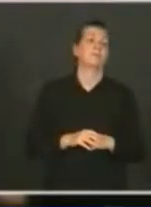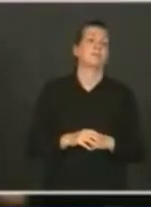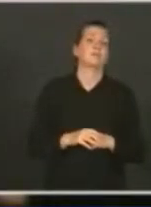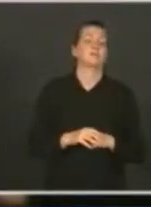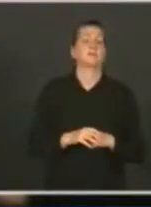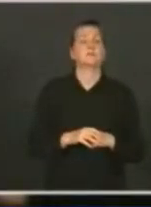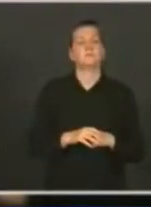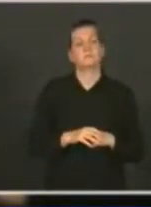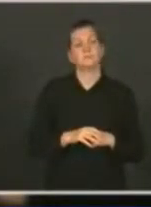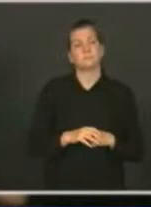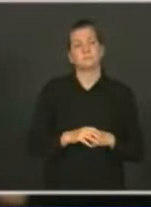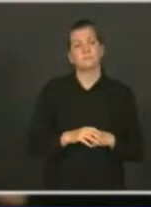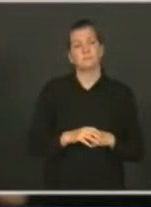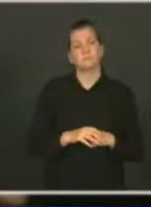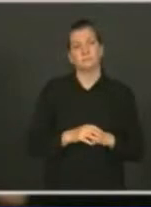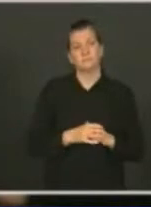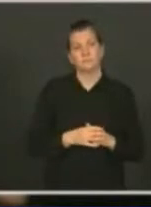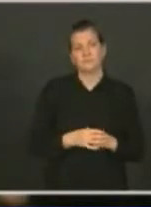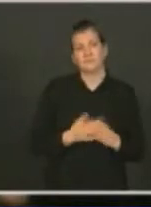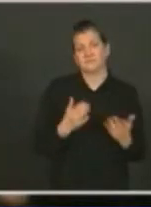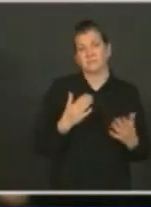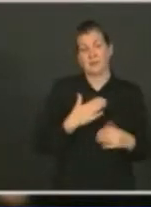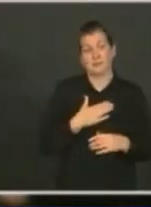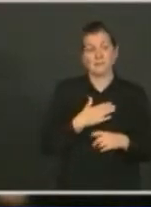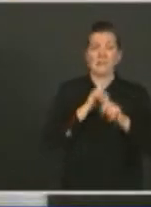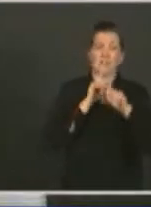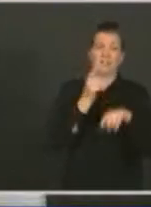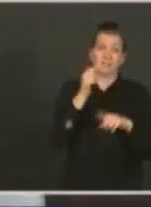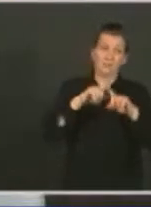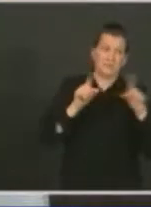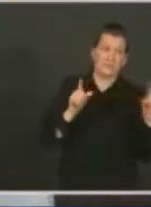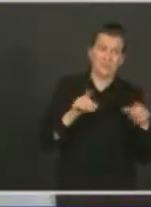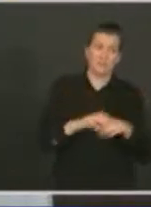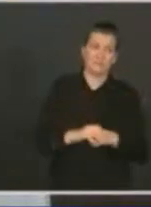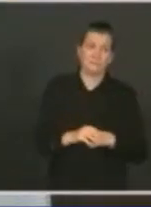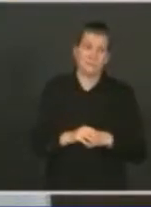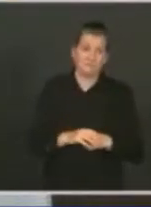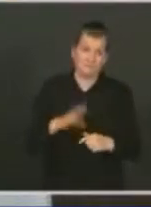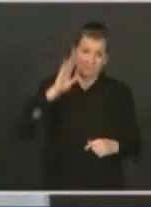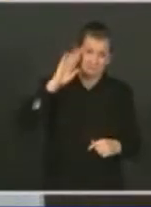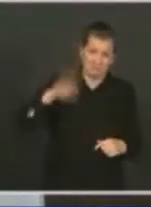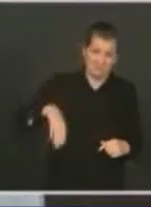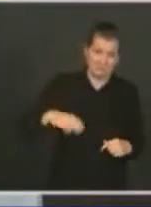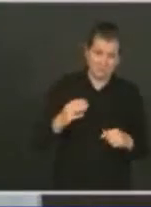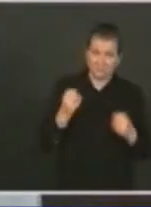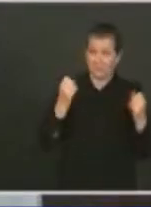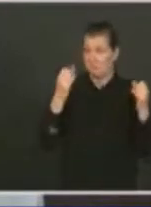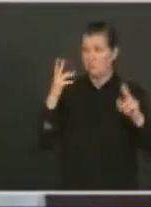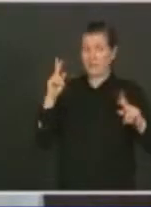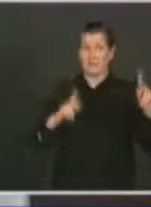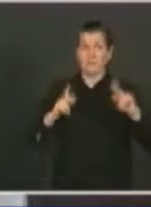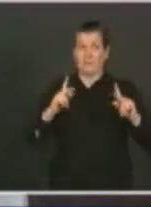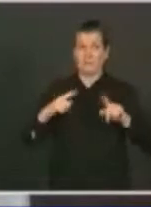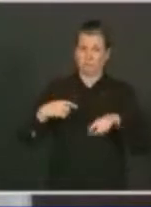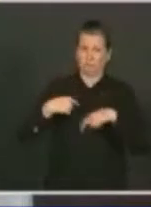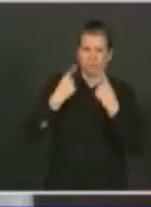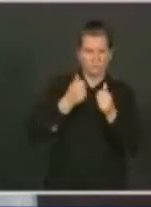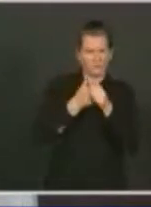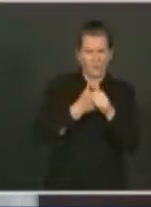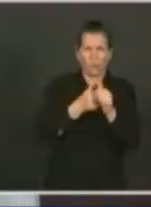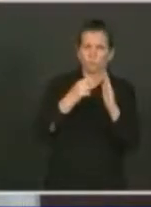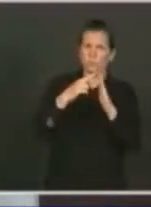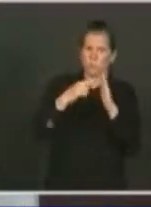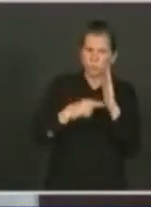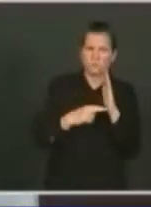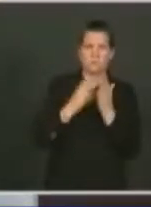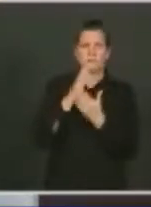But I have a slightly different answer. There's a lot of people who were following the rules who've just relaxed and they need to go back to